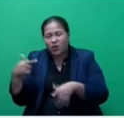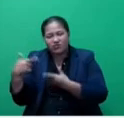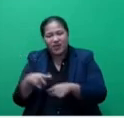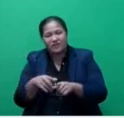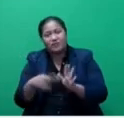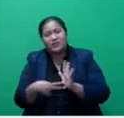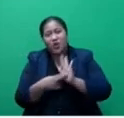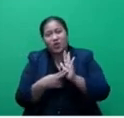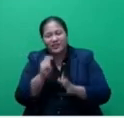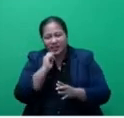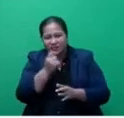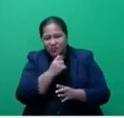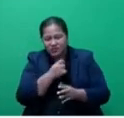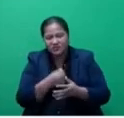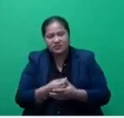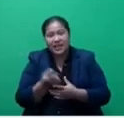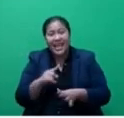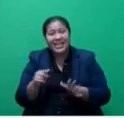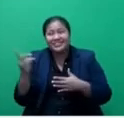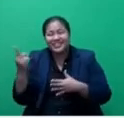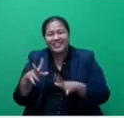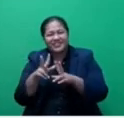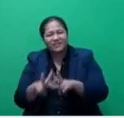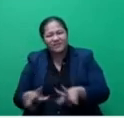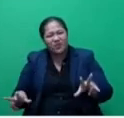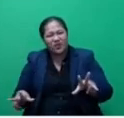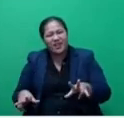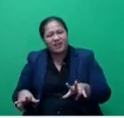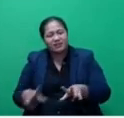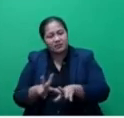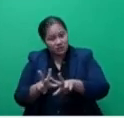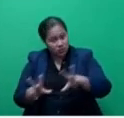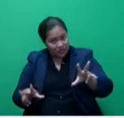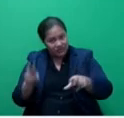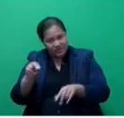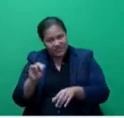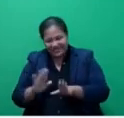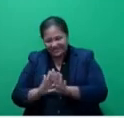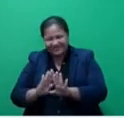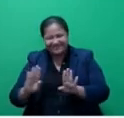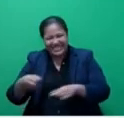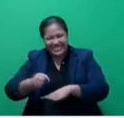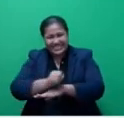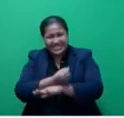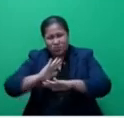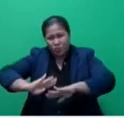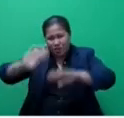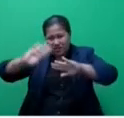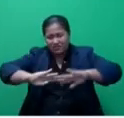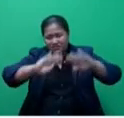Kanakana seawall in the Tikin of Tunloa needs feedback on its progress and also the need for seawall to protect the boundaries of the school in Nevada, south of